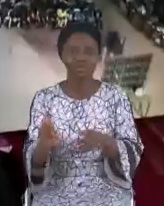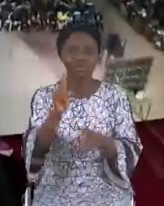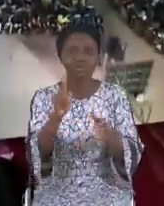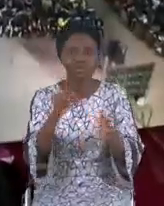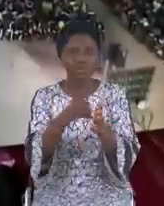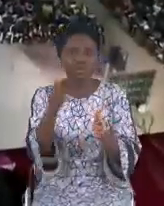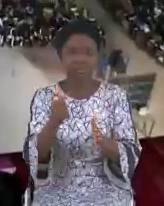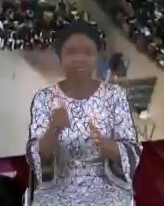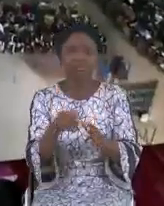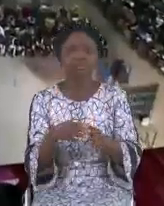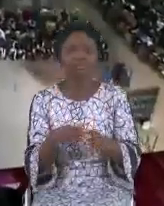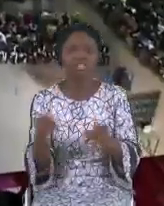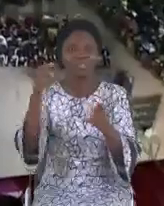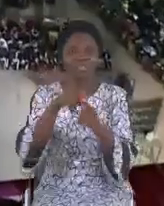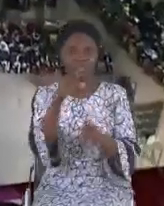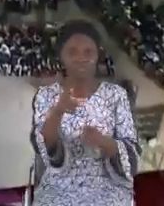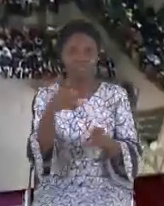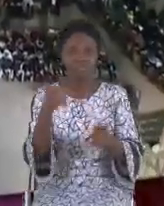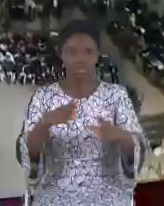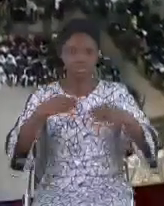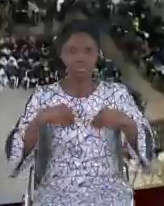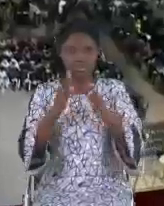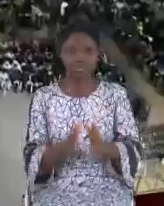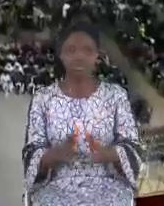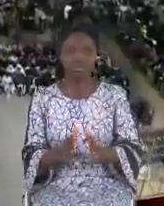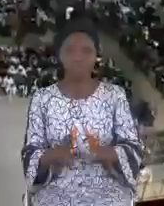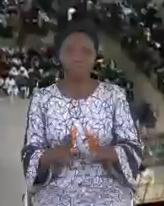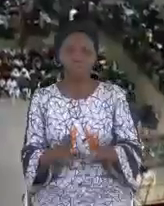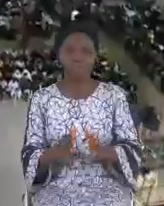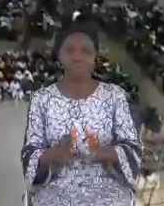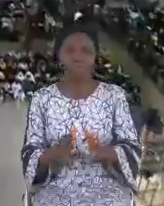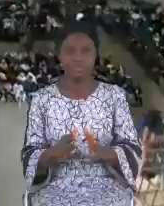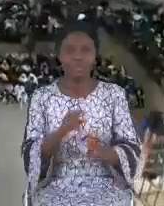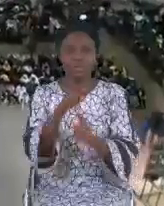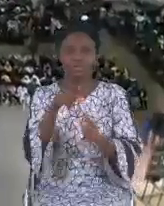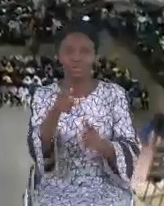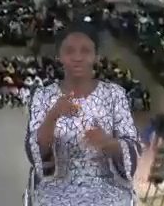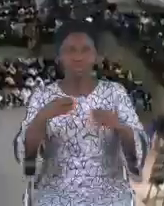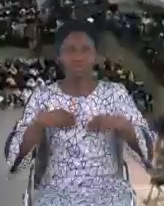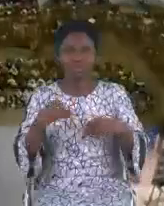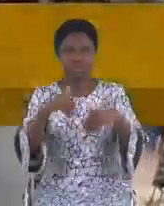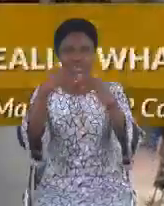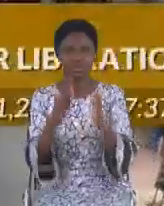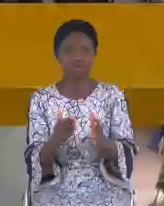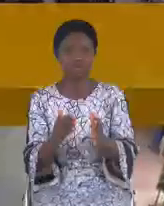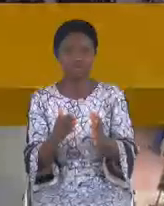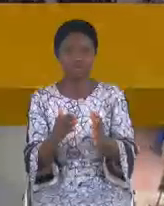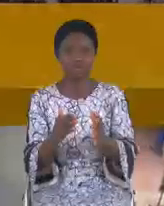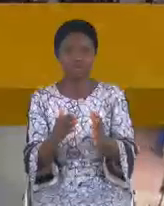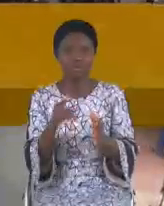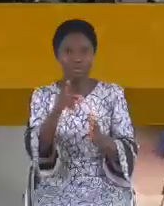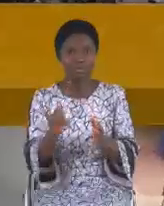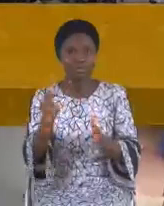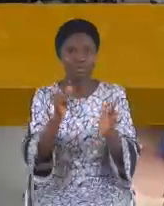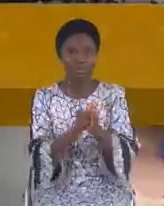the possessor. When you possess a house, what do? You use that house the way